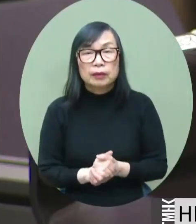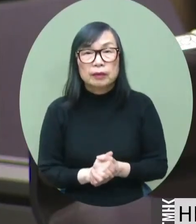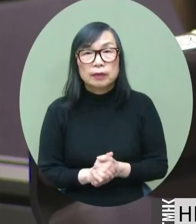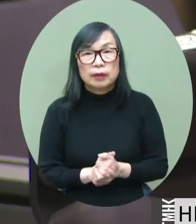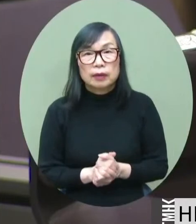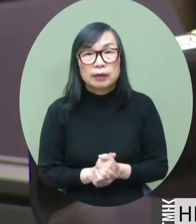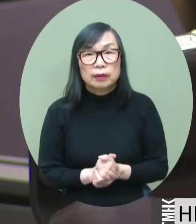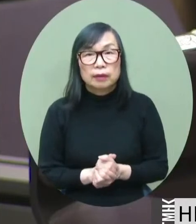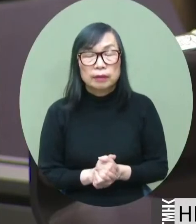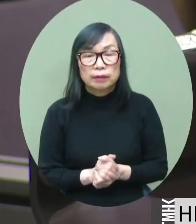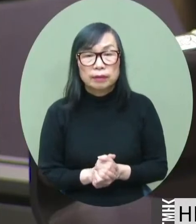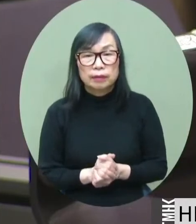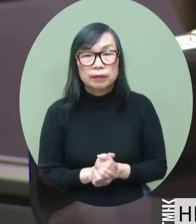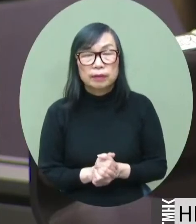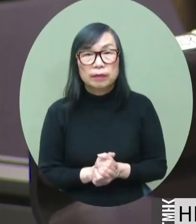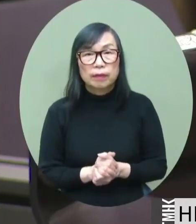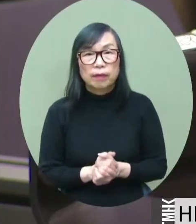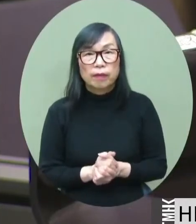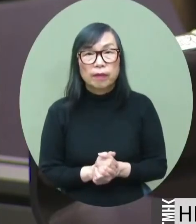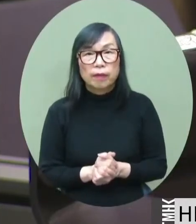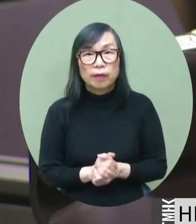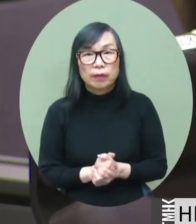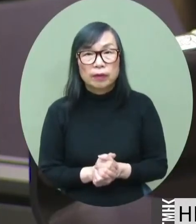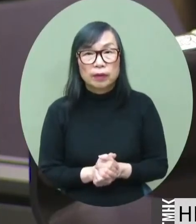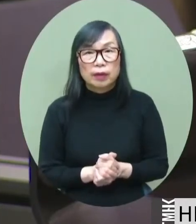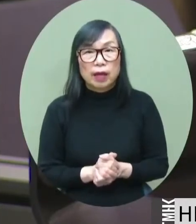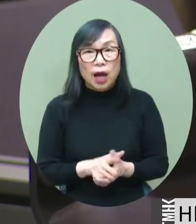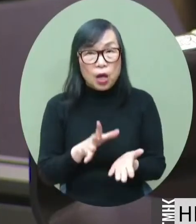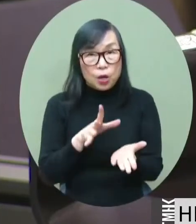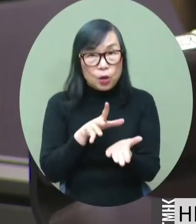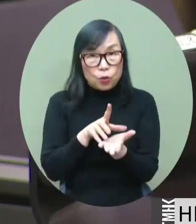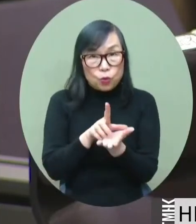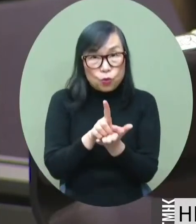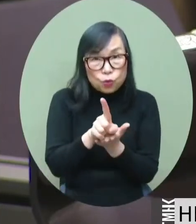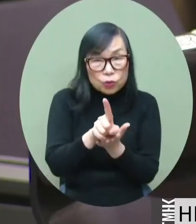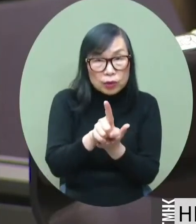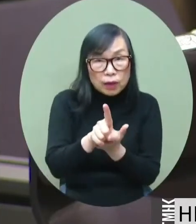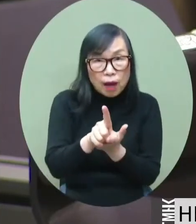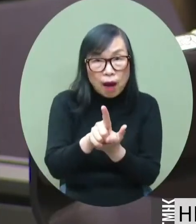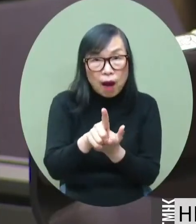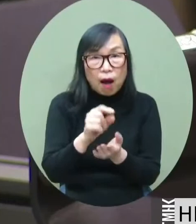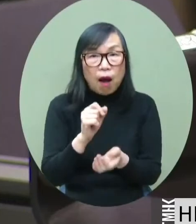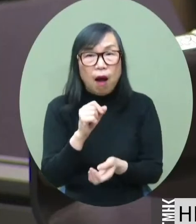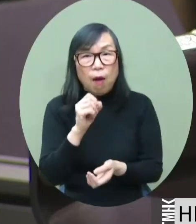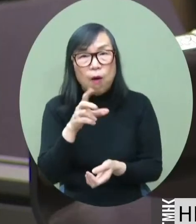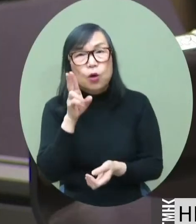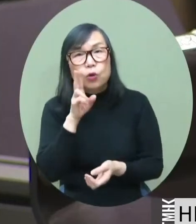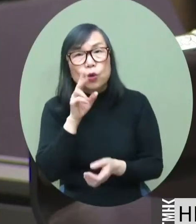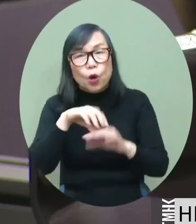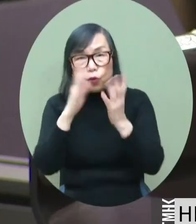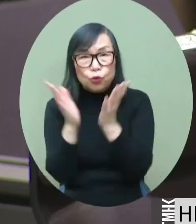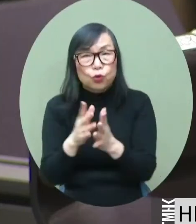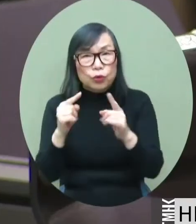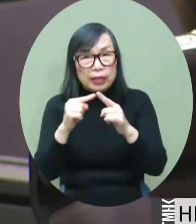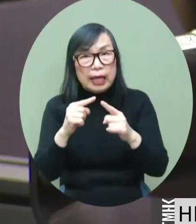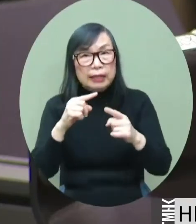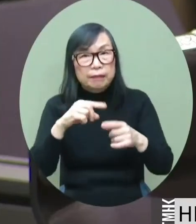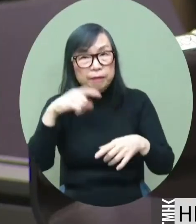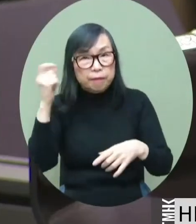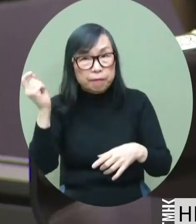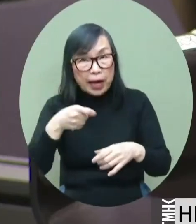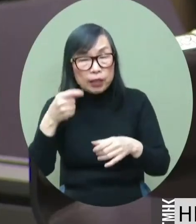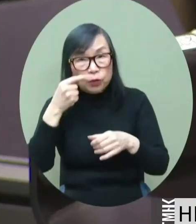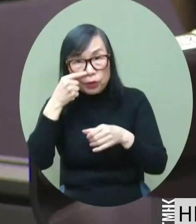about 10,000 new cases can be identified from the voluntary red mass testing. So is this also the